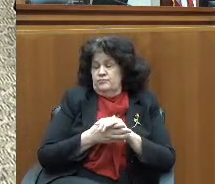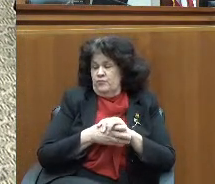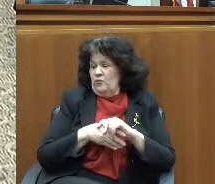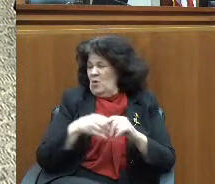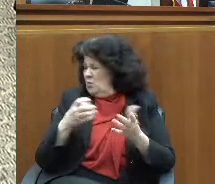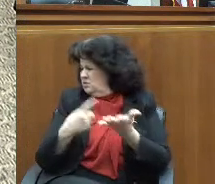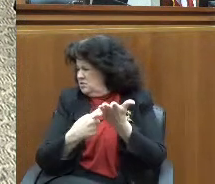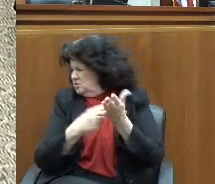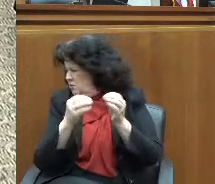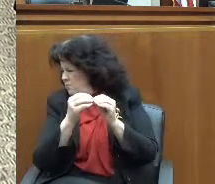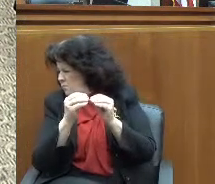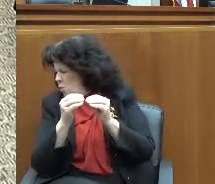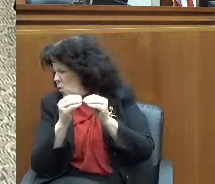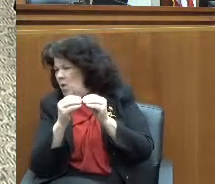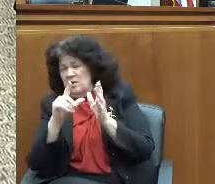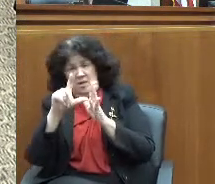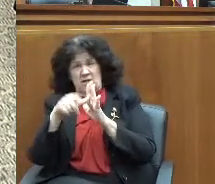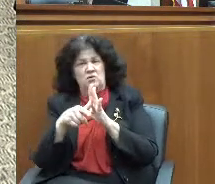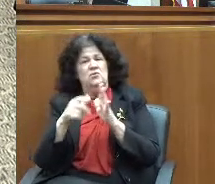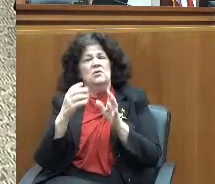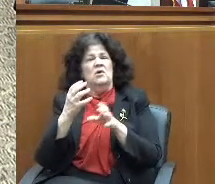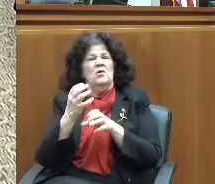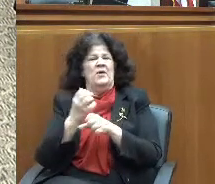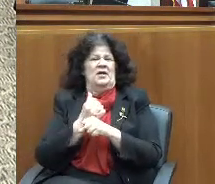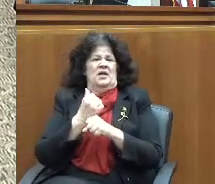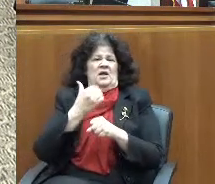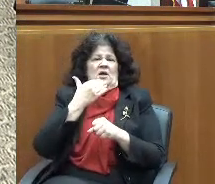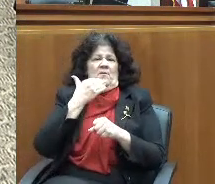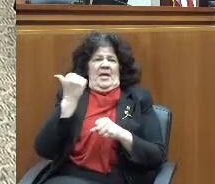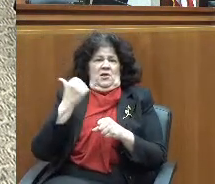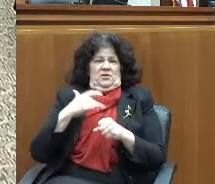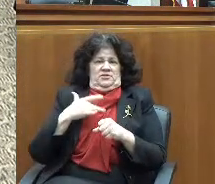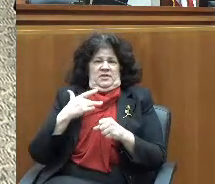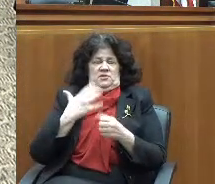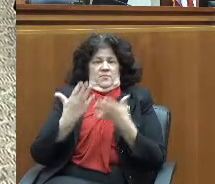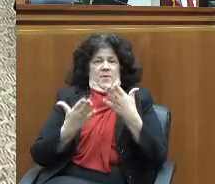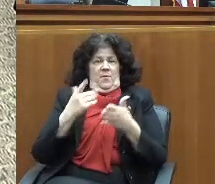this later, I'd be happy to kind of get a better sense of where you might like to go with it.